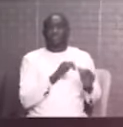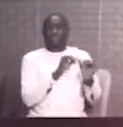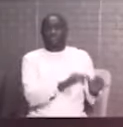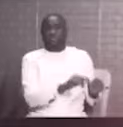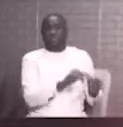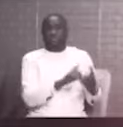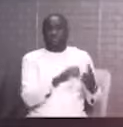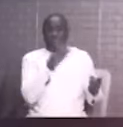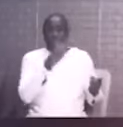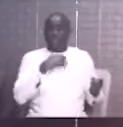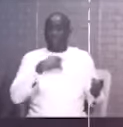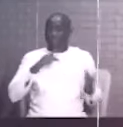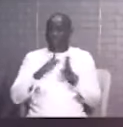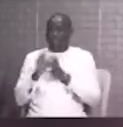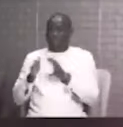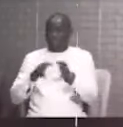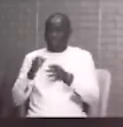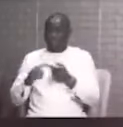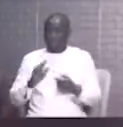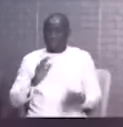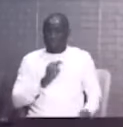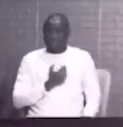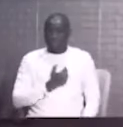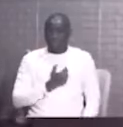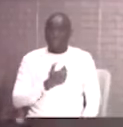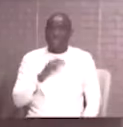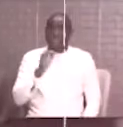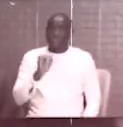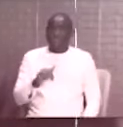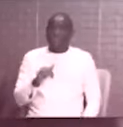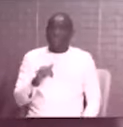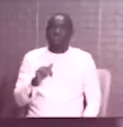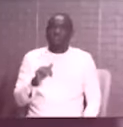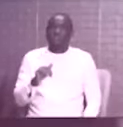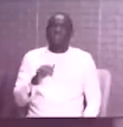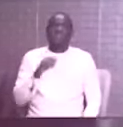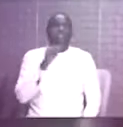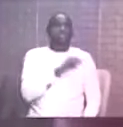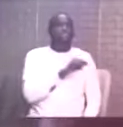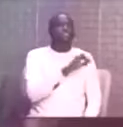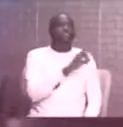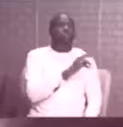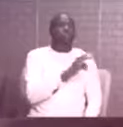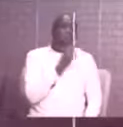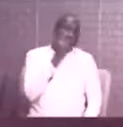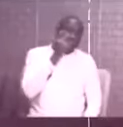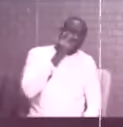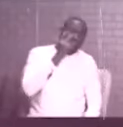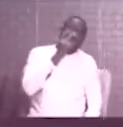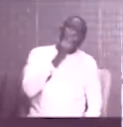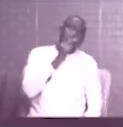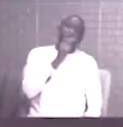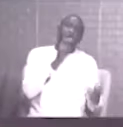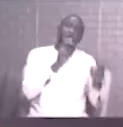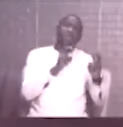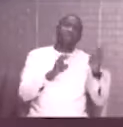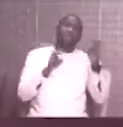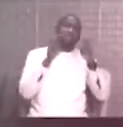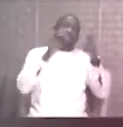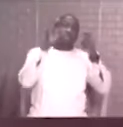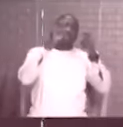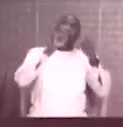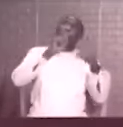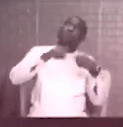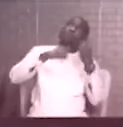the Bible tells us, watch this, that he saw a ladder that went to the heavens and